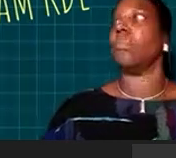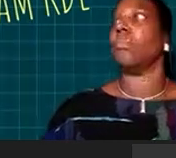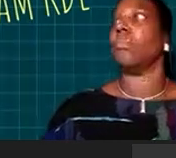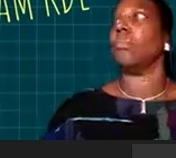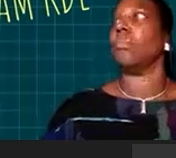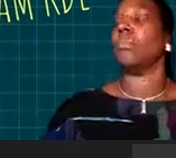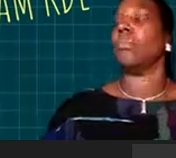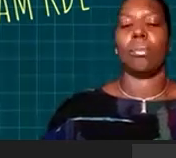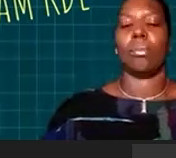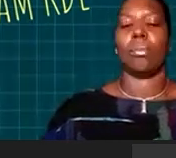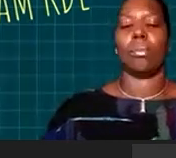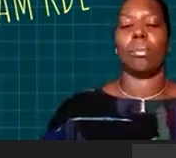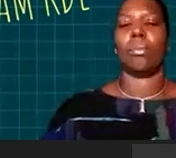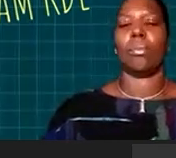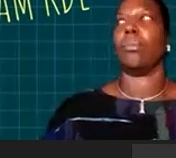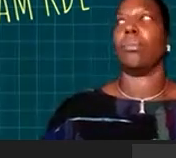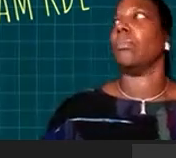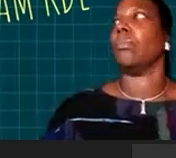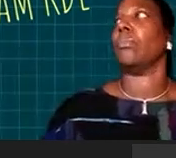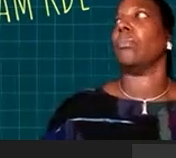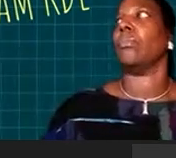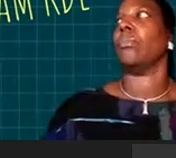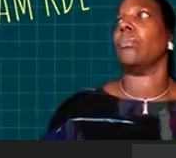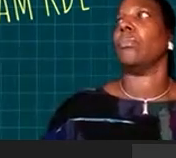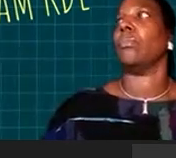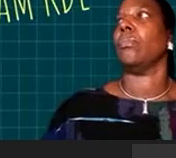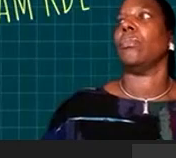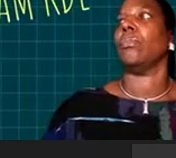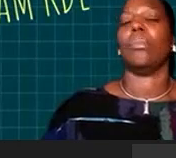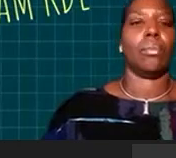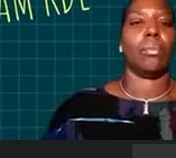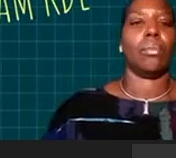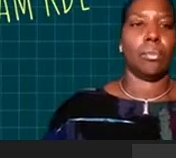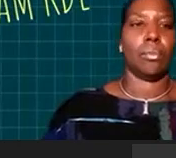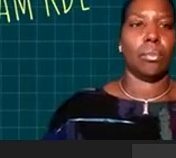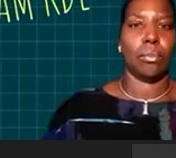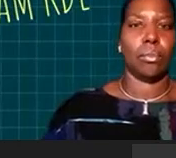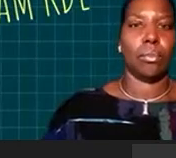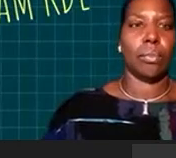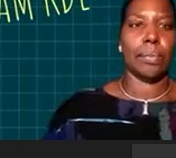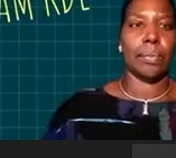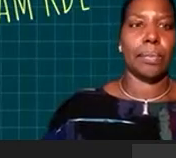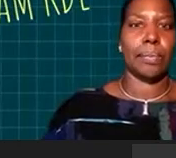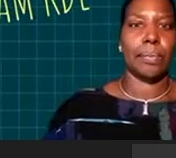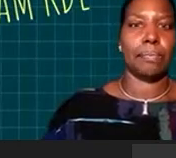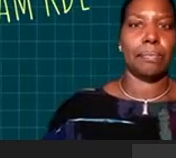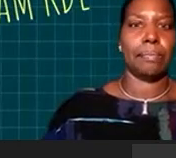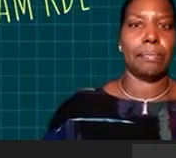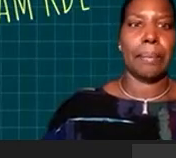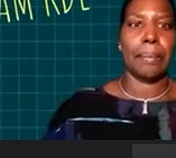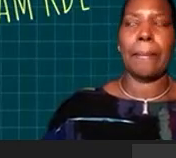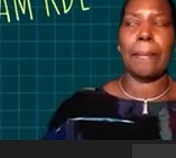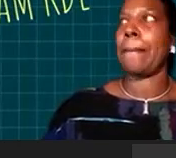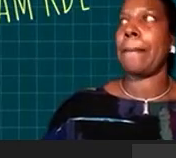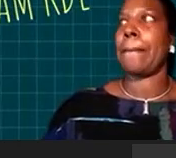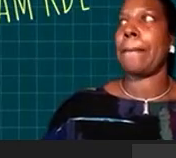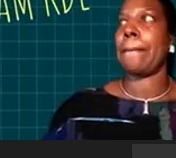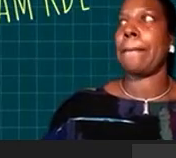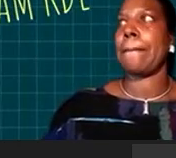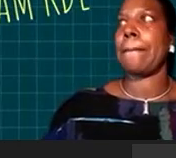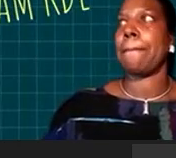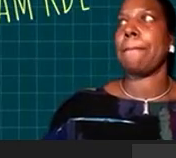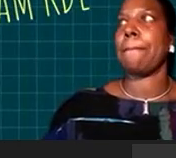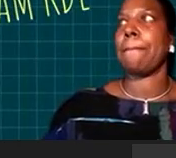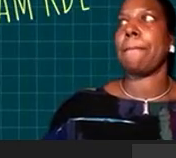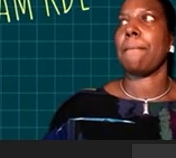that request must also include seeking support for technologies other than fiber, such as